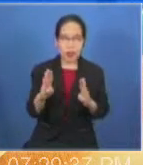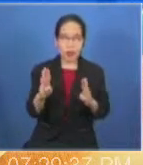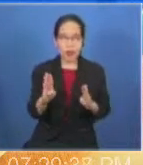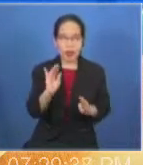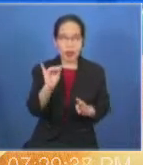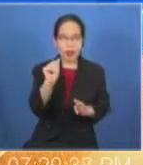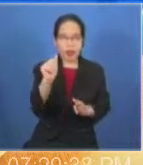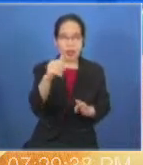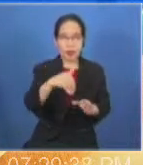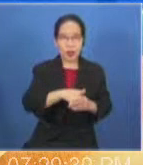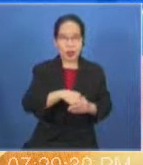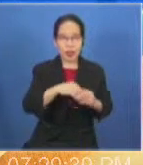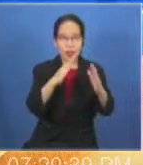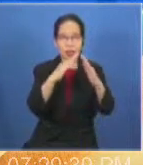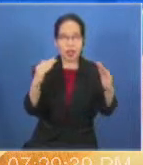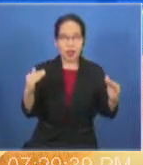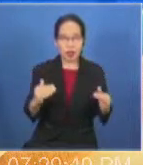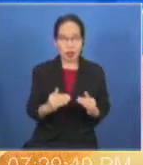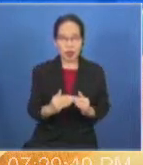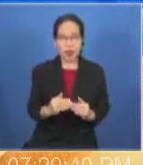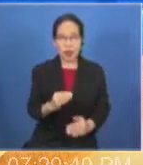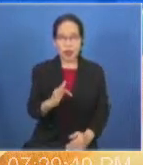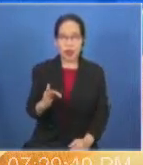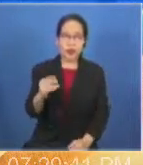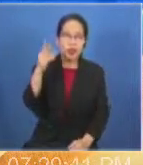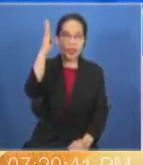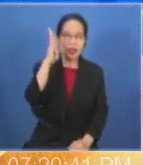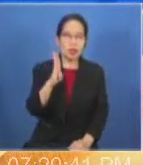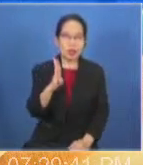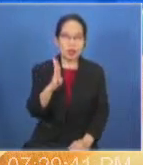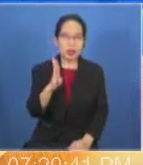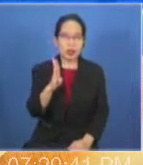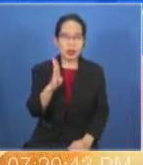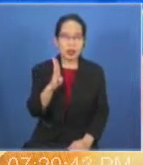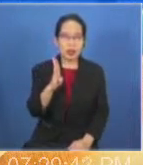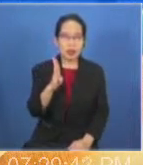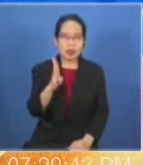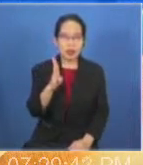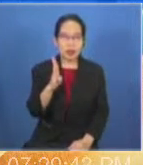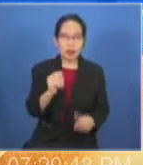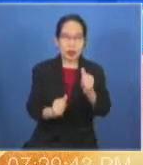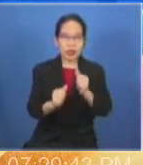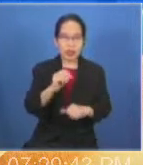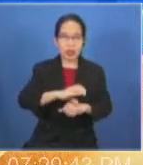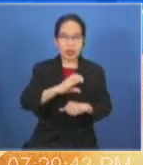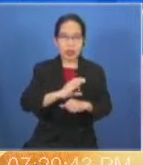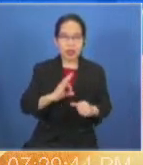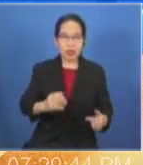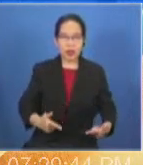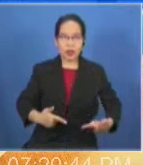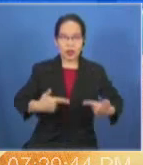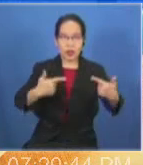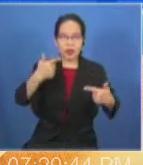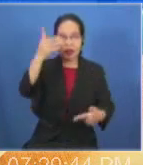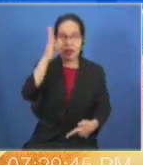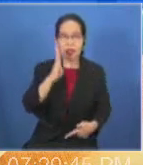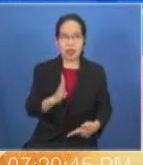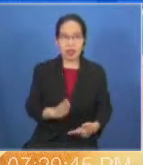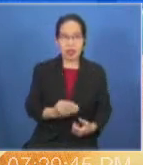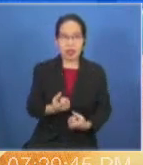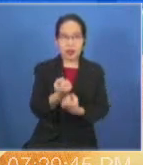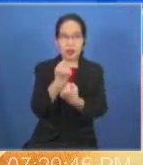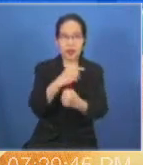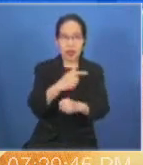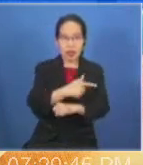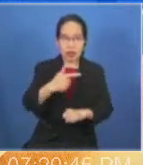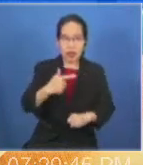how men ought to behave themselves in the house of God, which is the church of the living God,